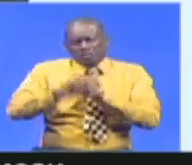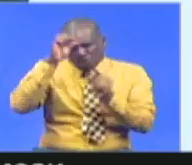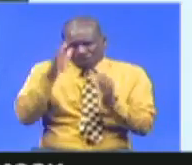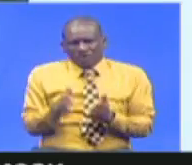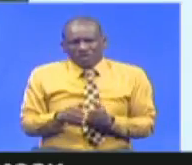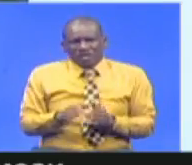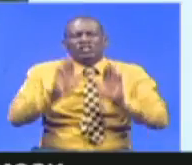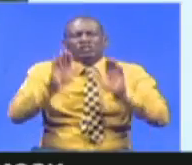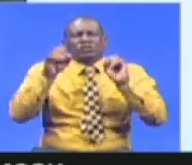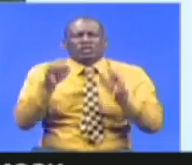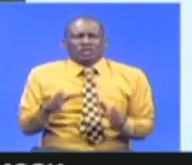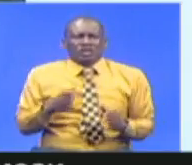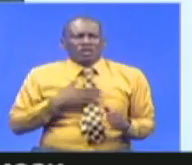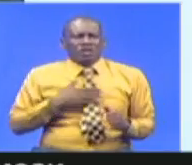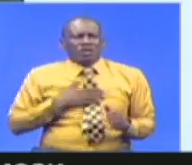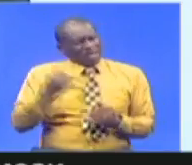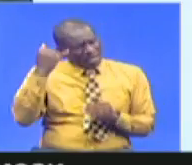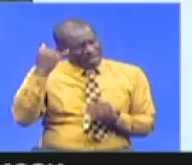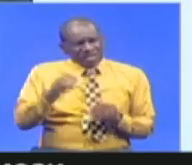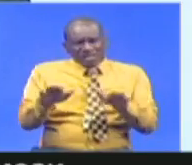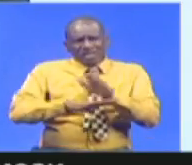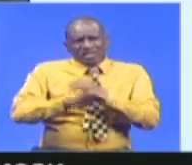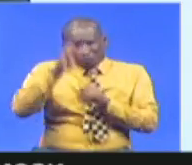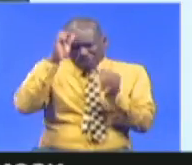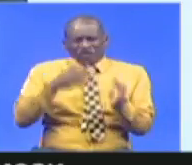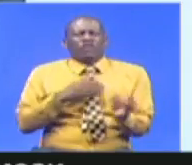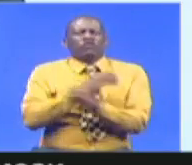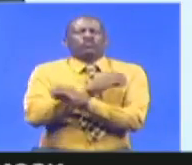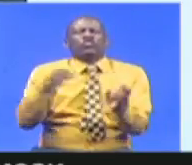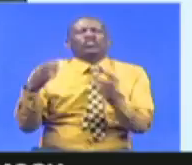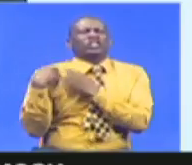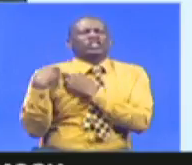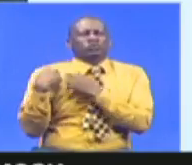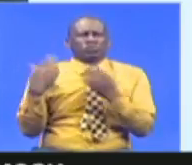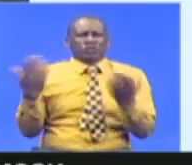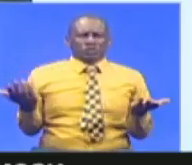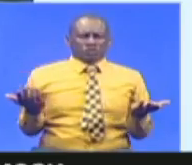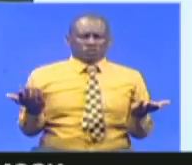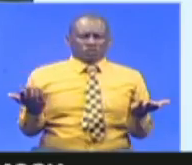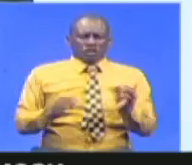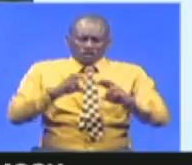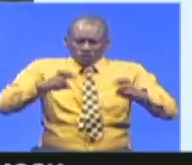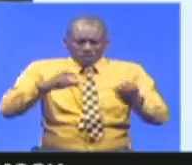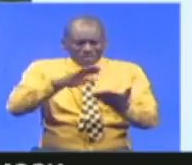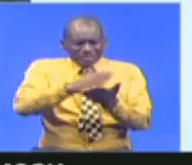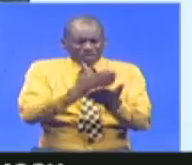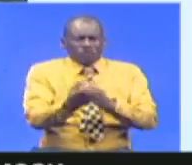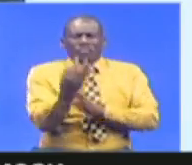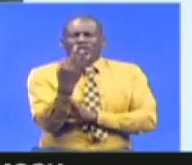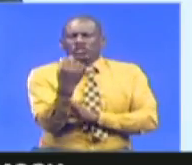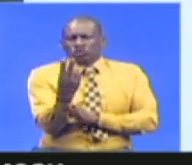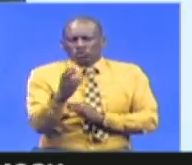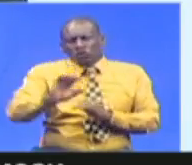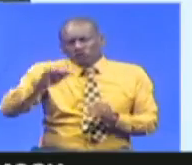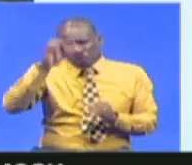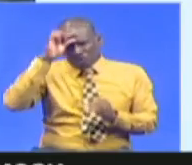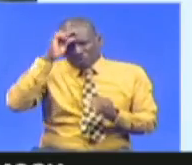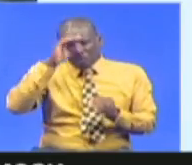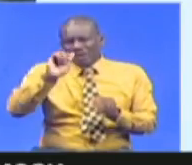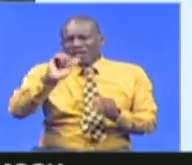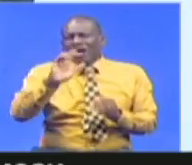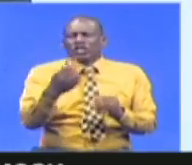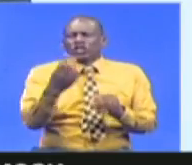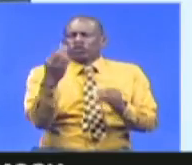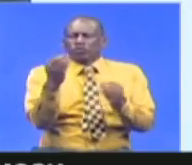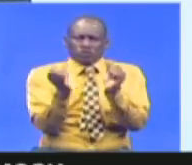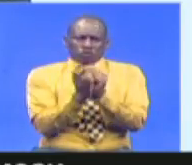view is that deputy governors don't have any role. If you look at Section 32 of the County Government Act of